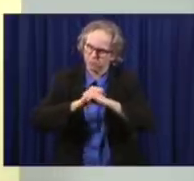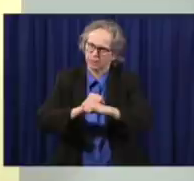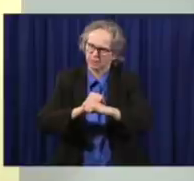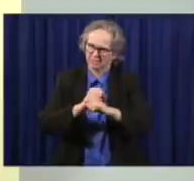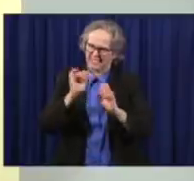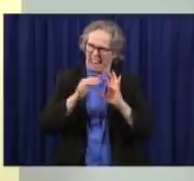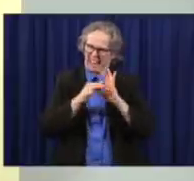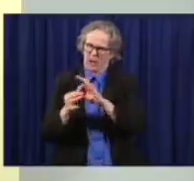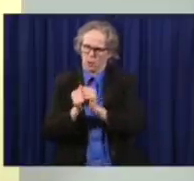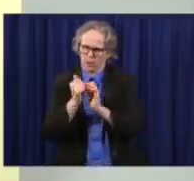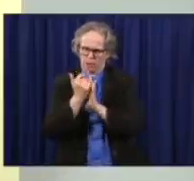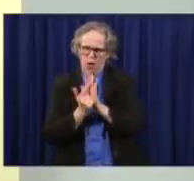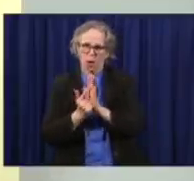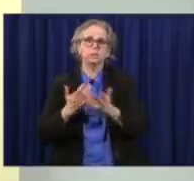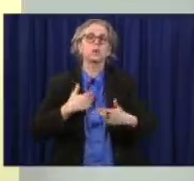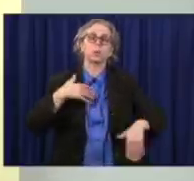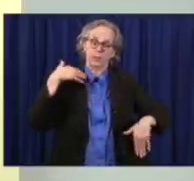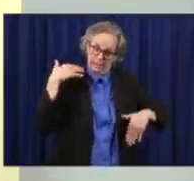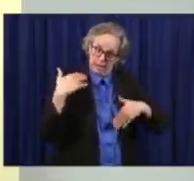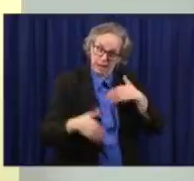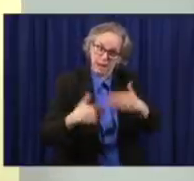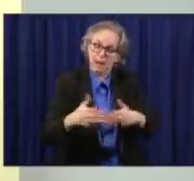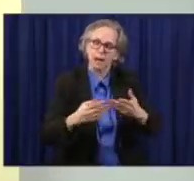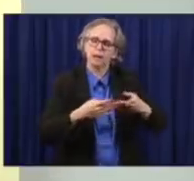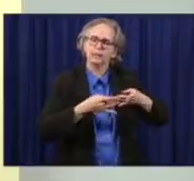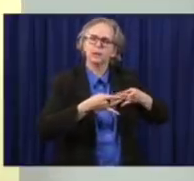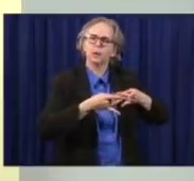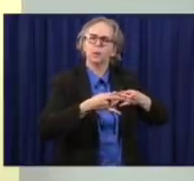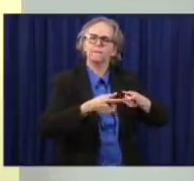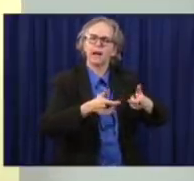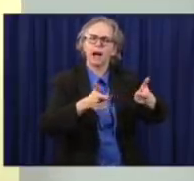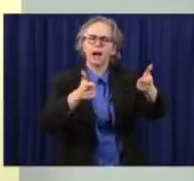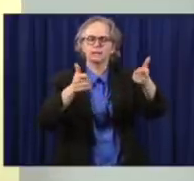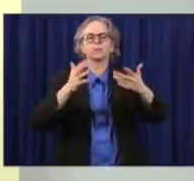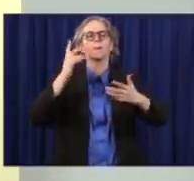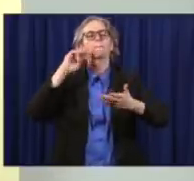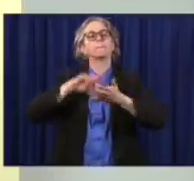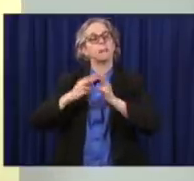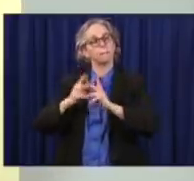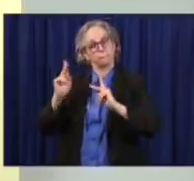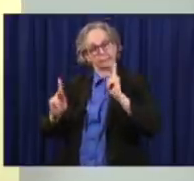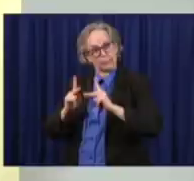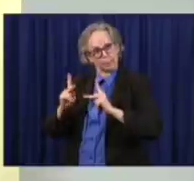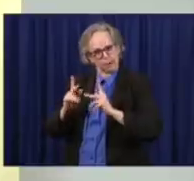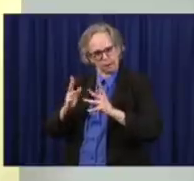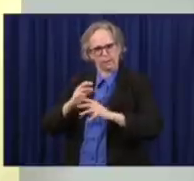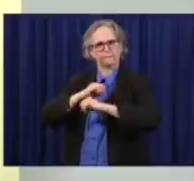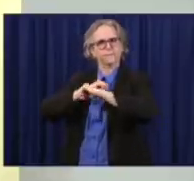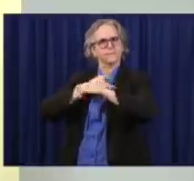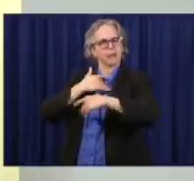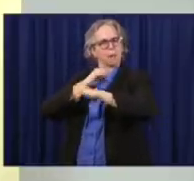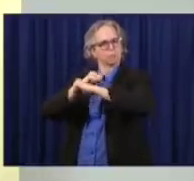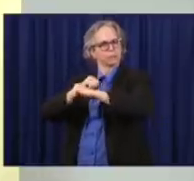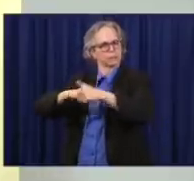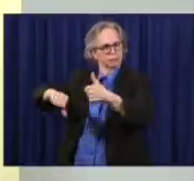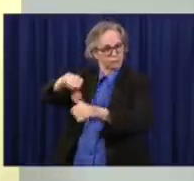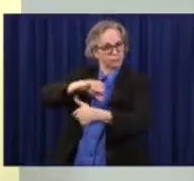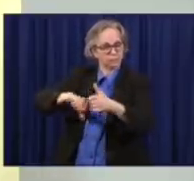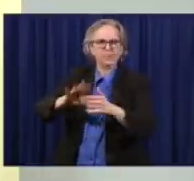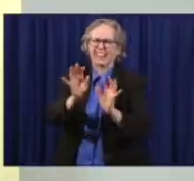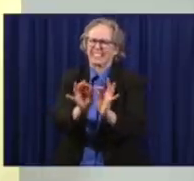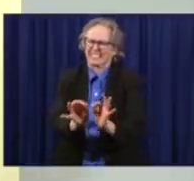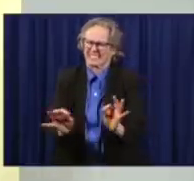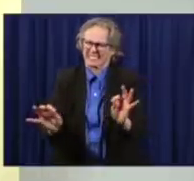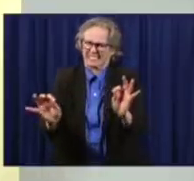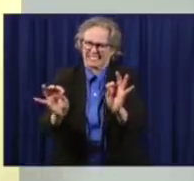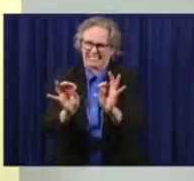get on to the next phases of reopening and rolling back the restrictions. it's incredibly important to be able to